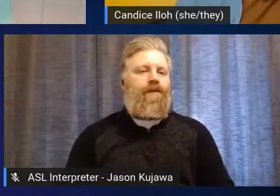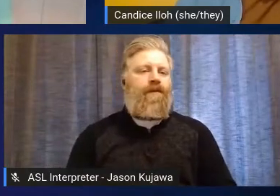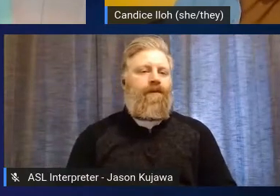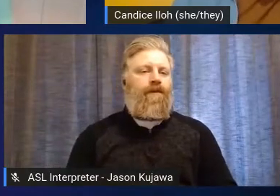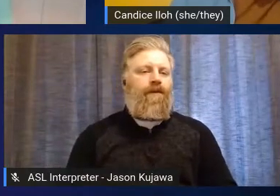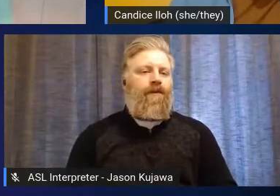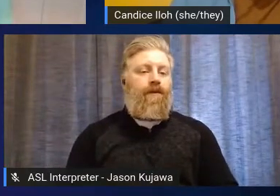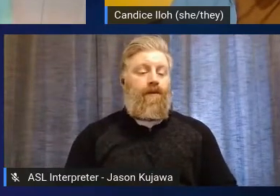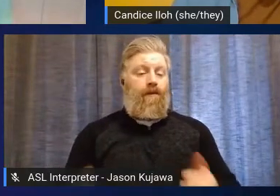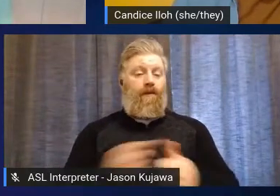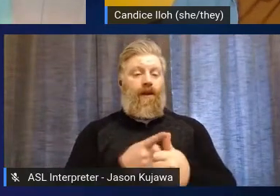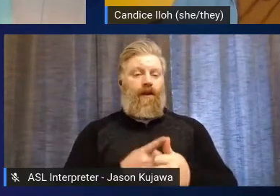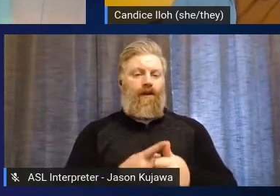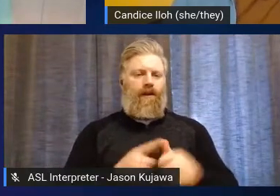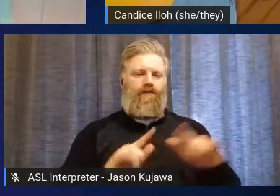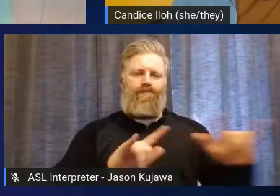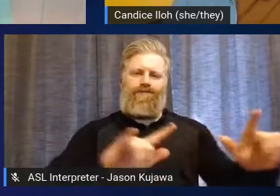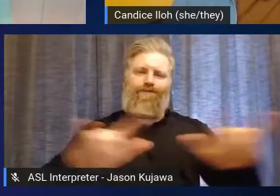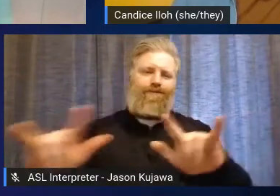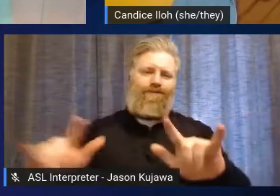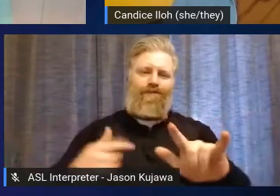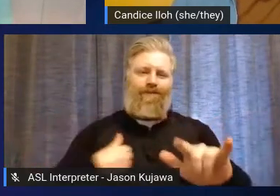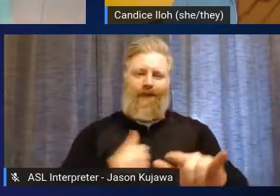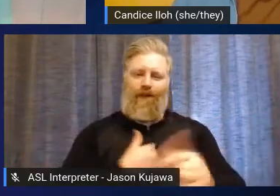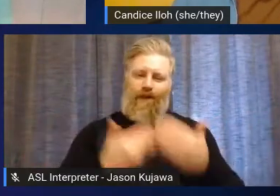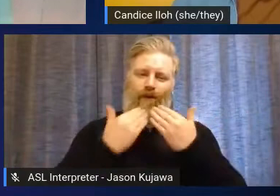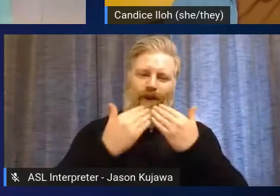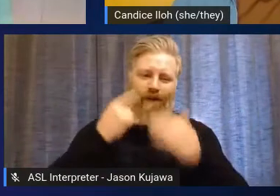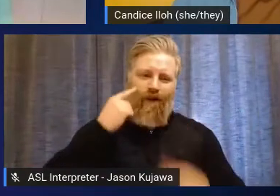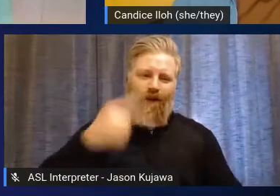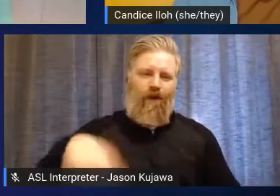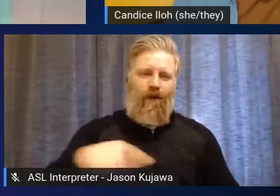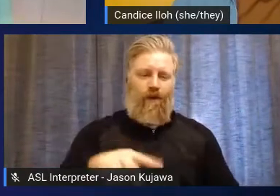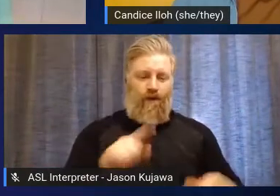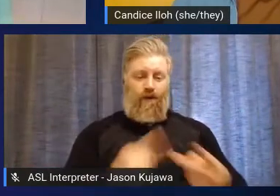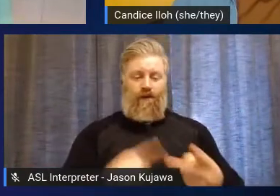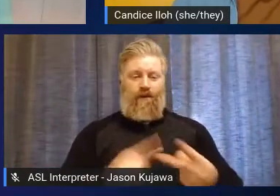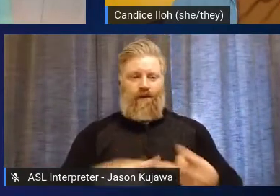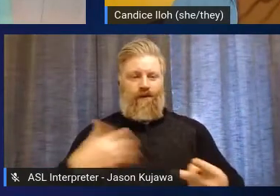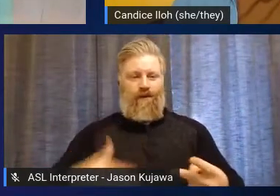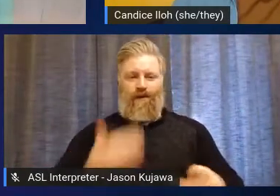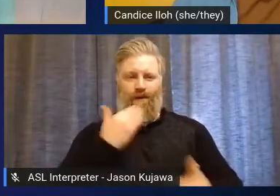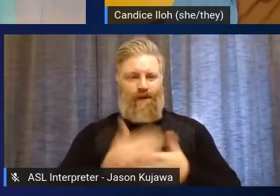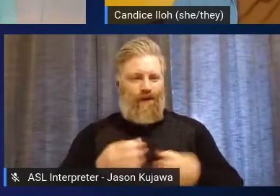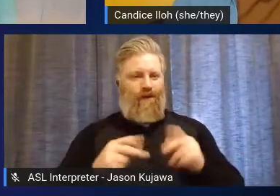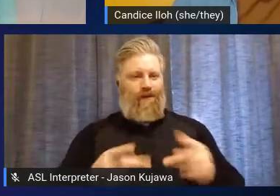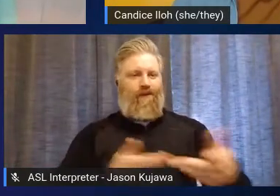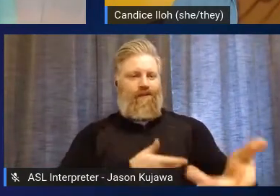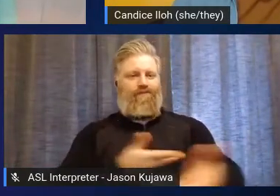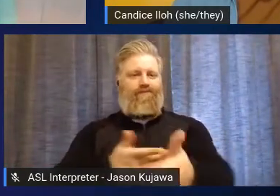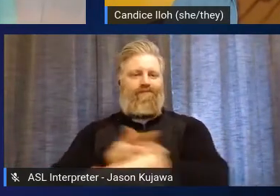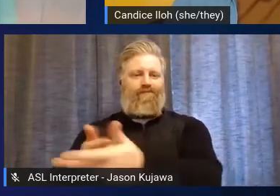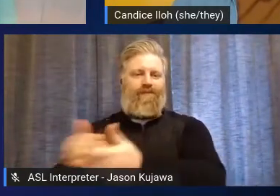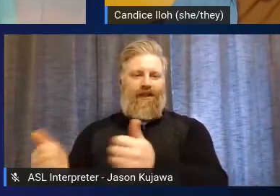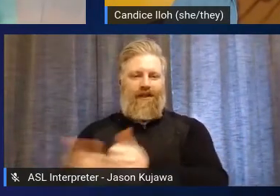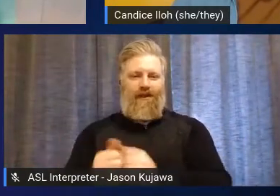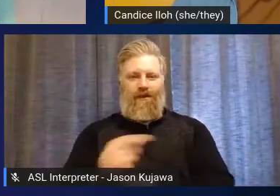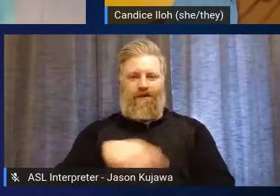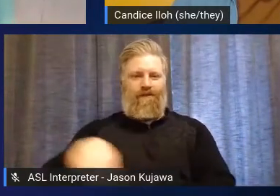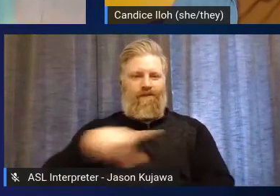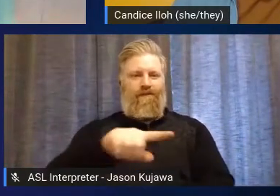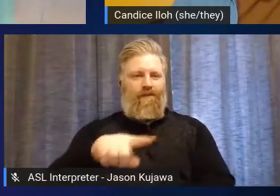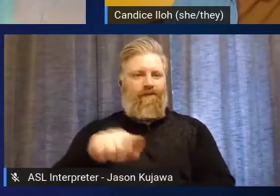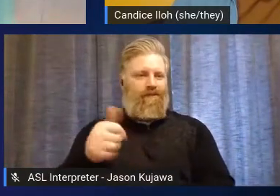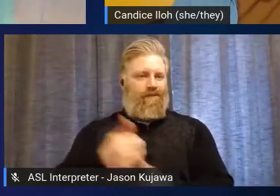that we love you, that we are grateful for you, and two, that what an opportunity you've had to interact and engage with people who are